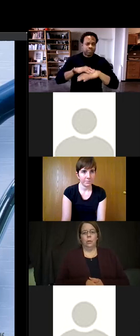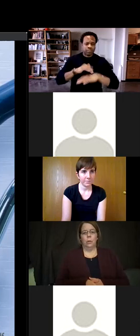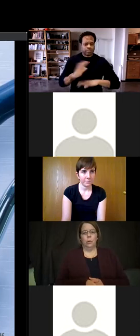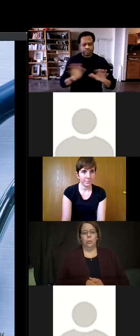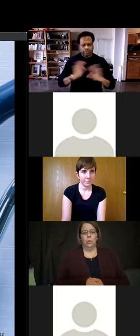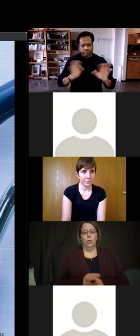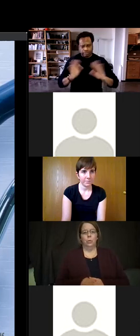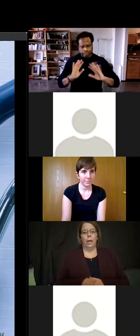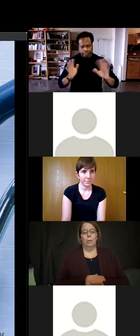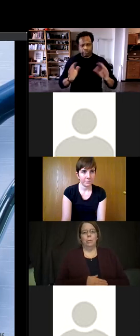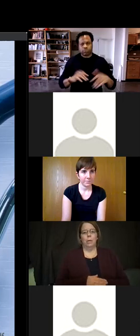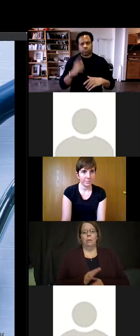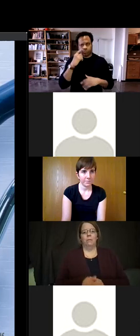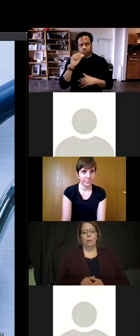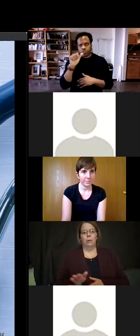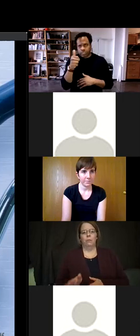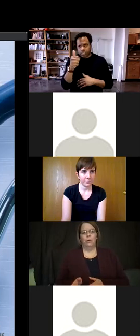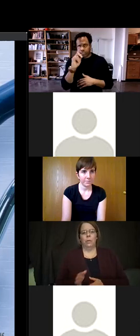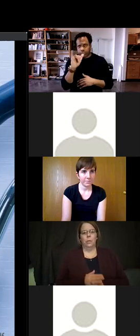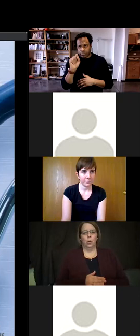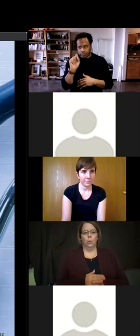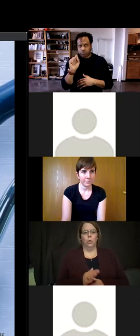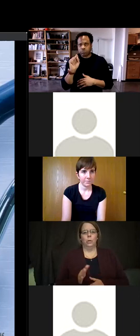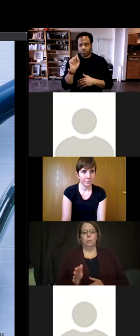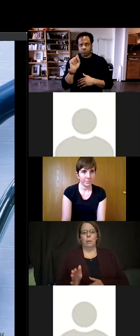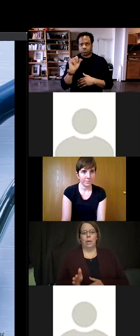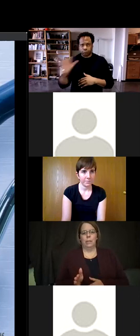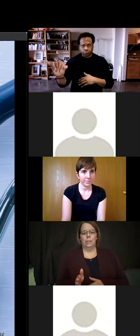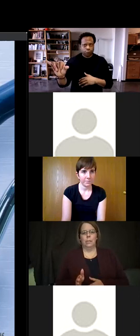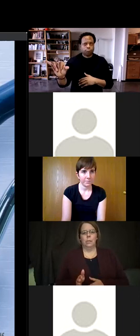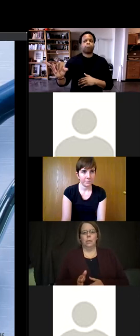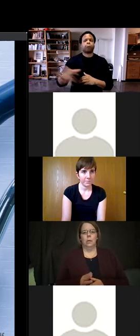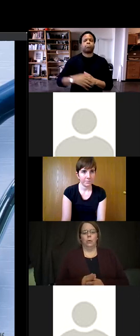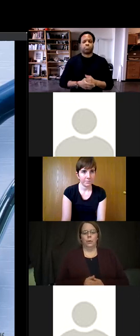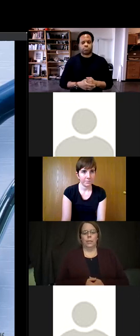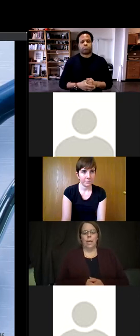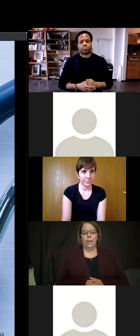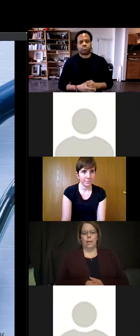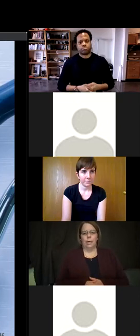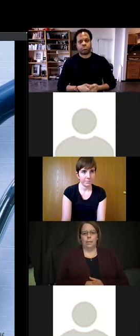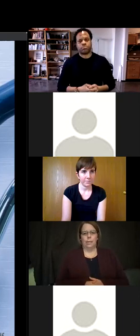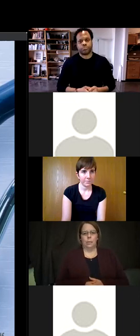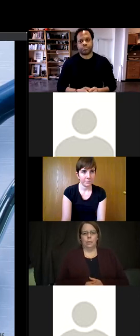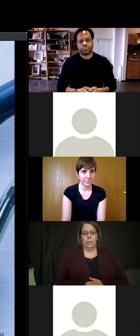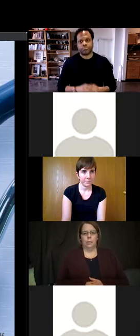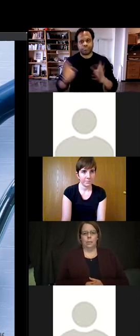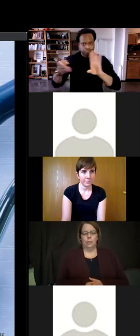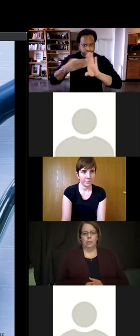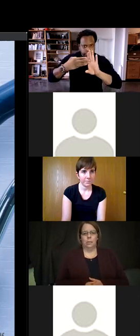stay alone. Do not meet family, friends, coworkers, pets for 10 days